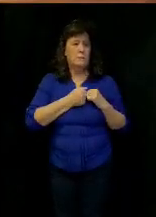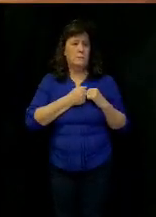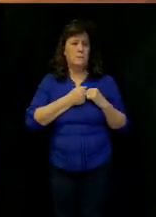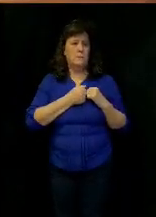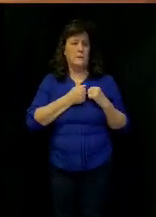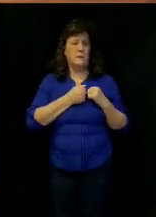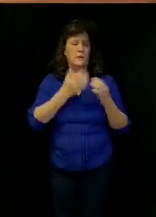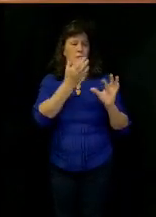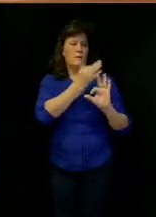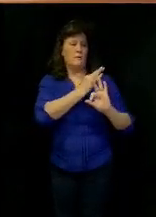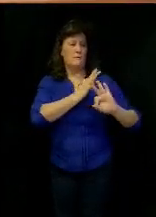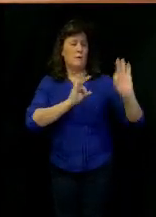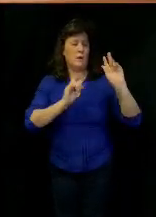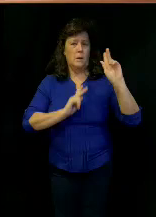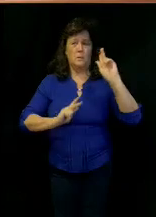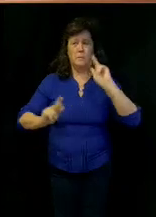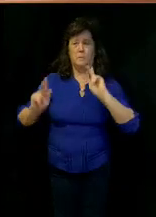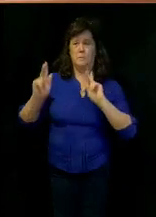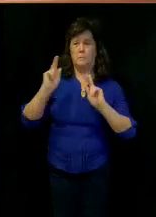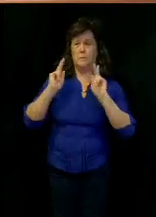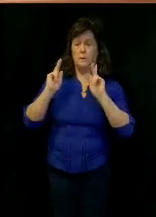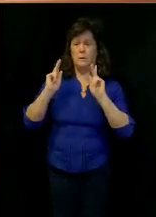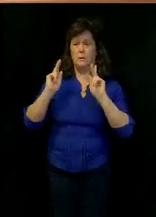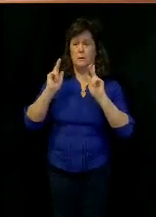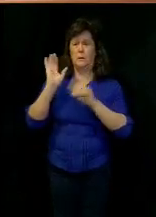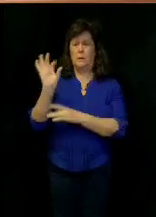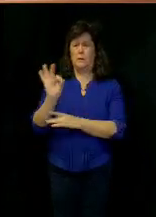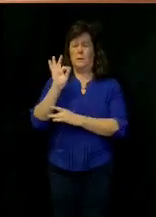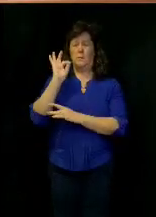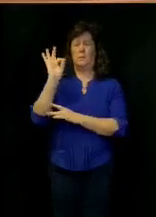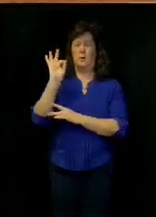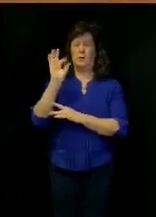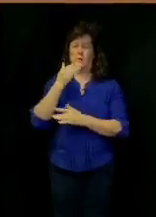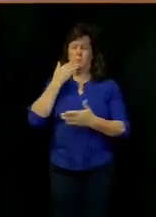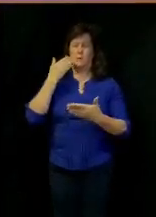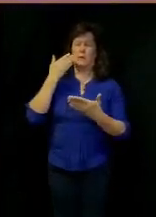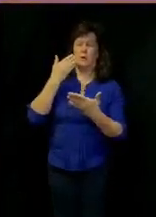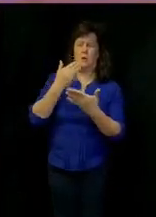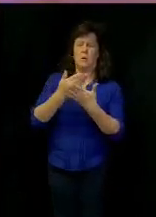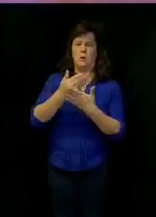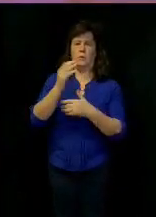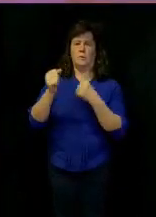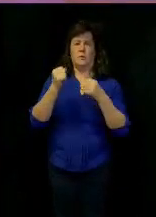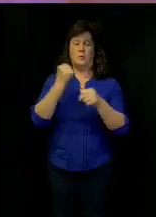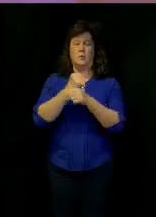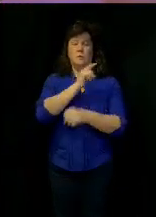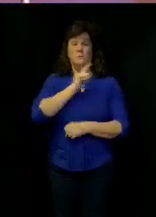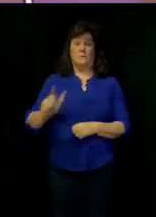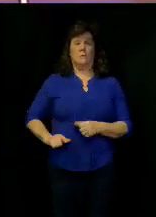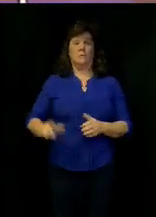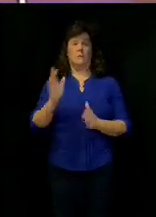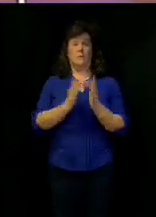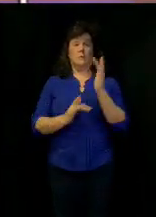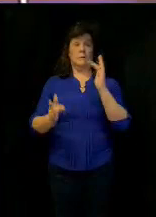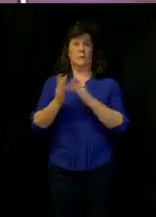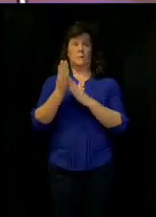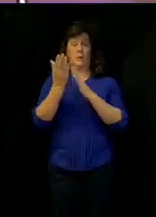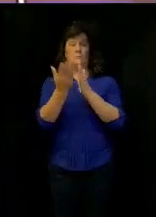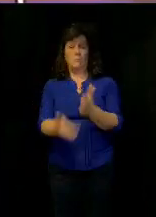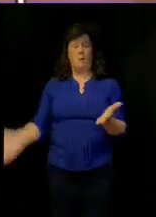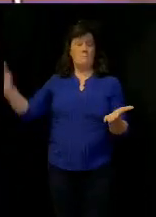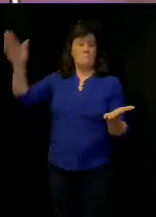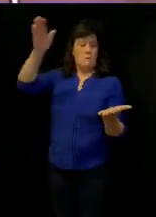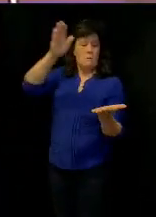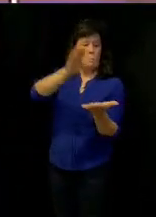liberty those that are bruised and oppressed, to preach the acceptable year of the Lord. And Jesus takes and